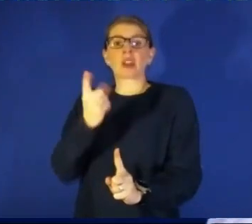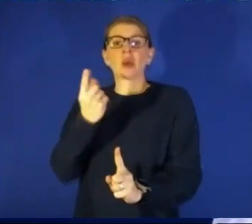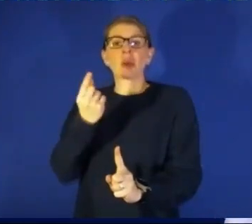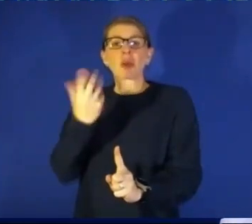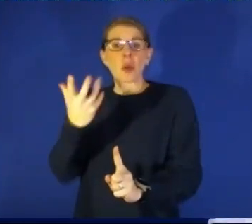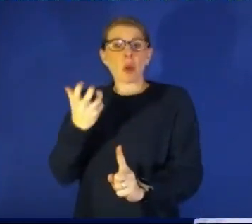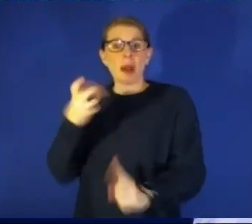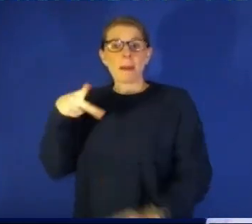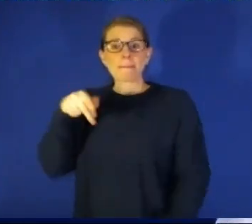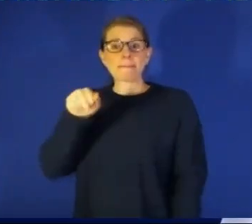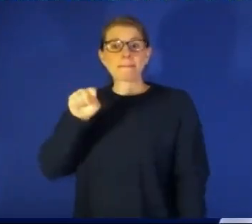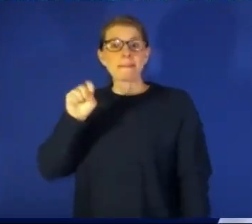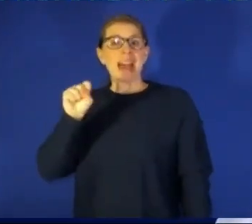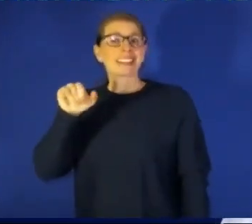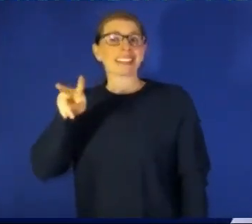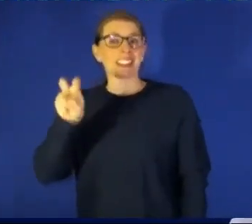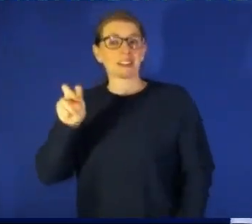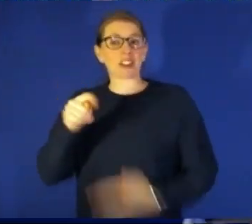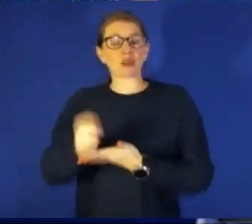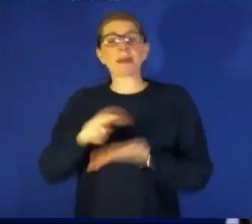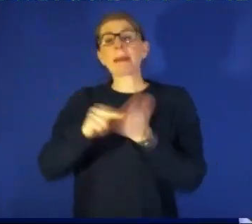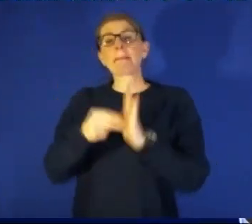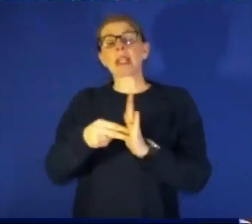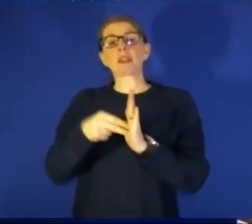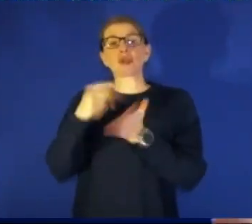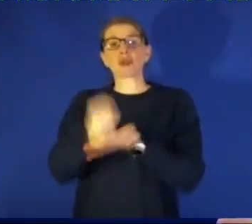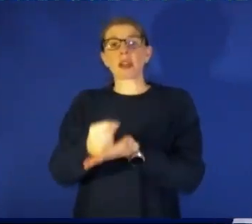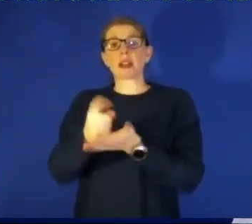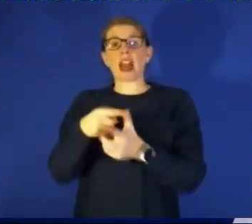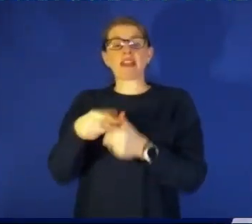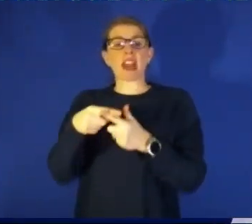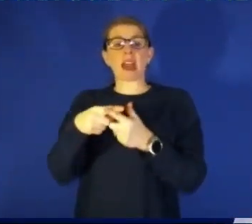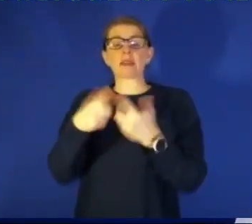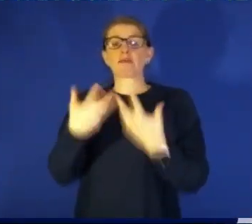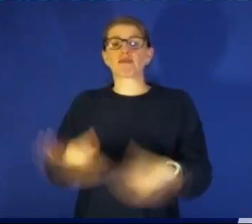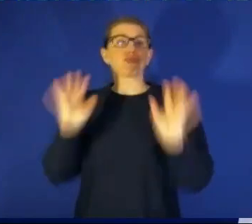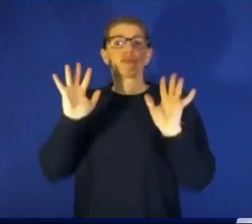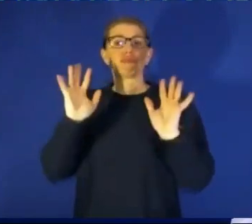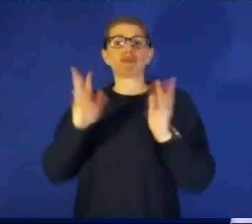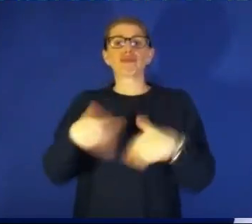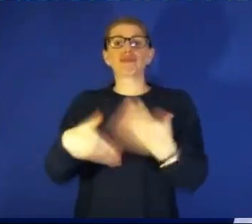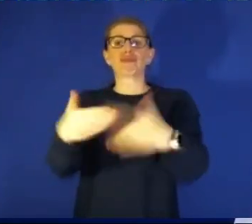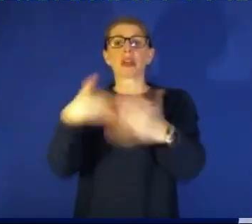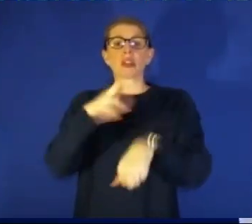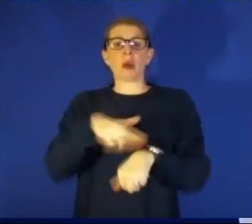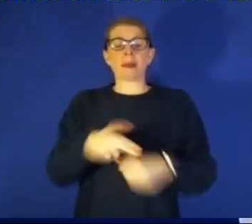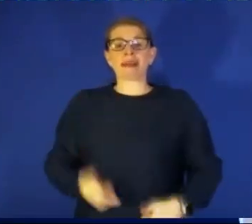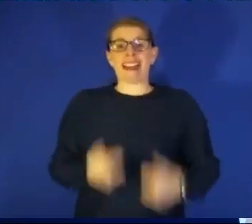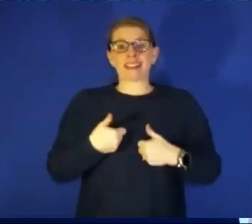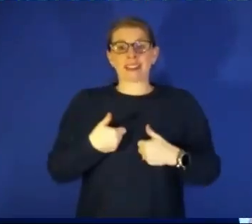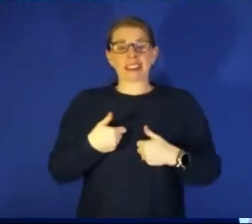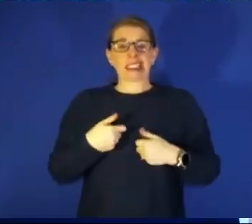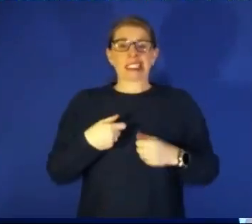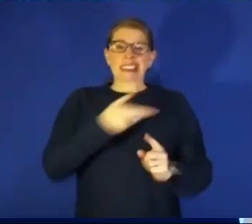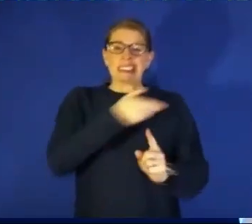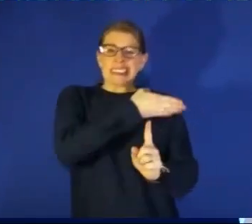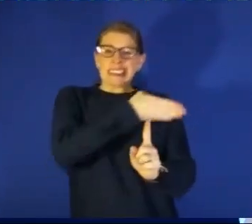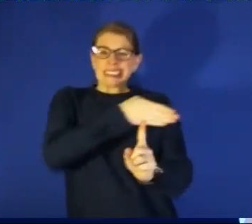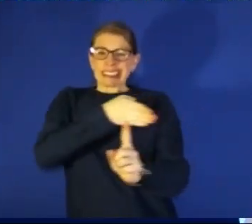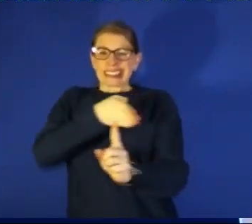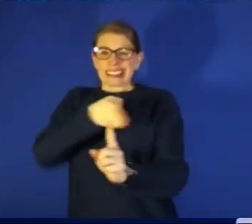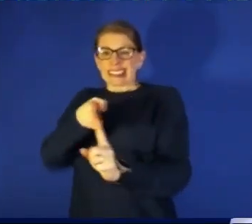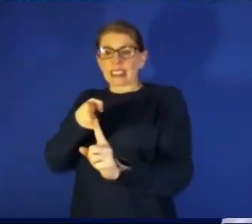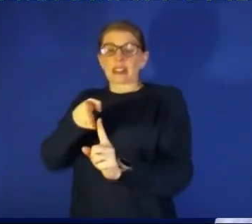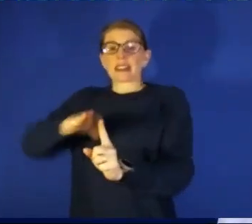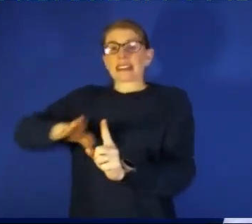words, they get treated and boom, they can lead their normal lives and not worry about it. And we're moving in that direction, not completely